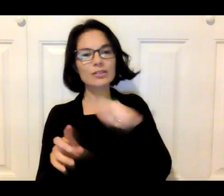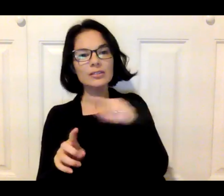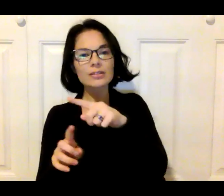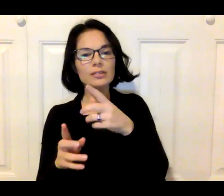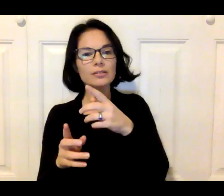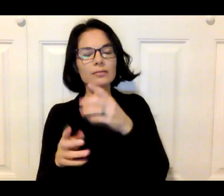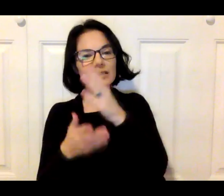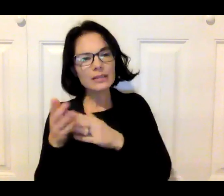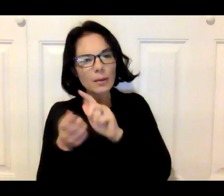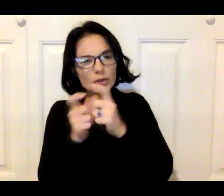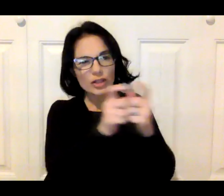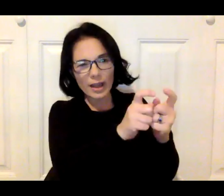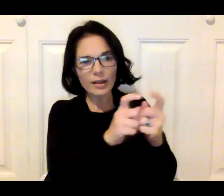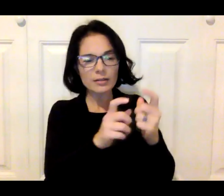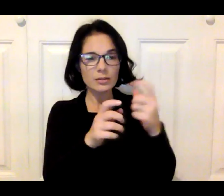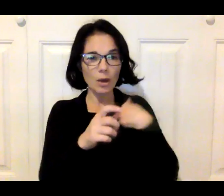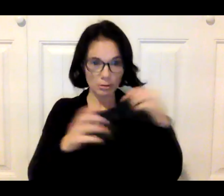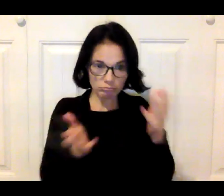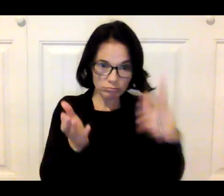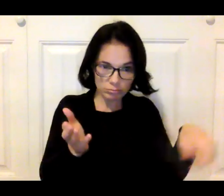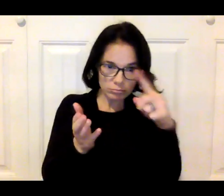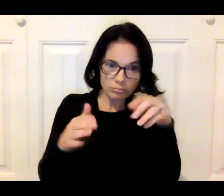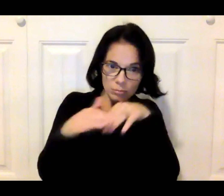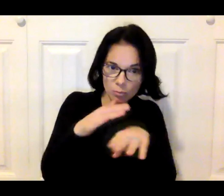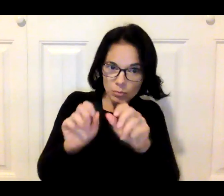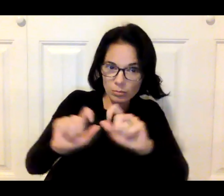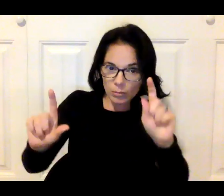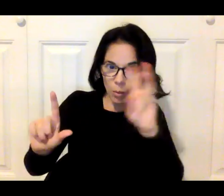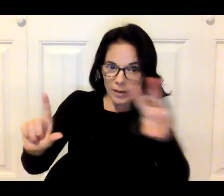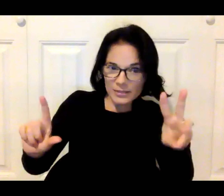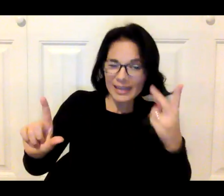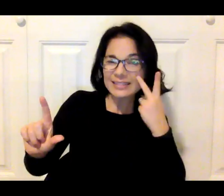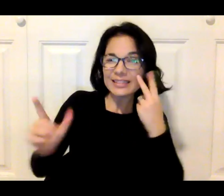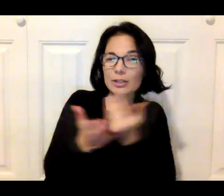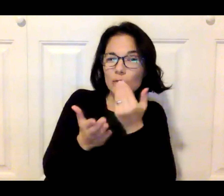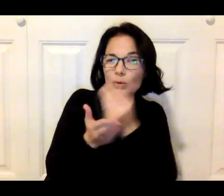website to see all the updated slides and